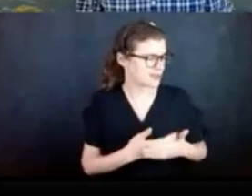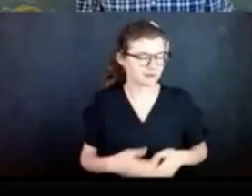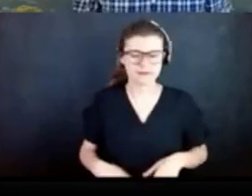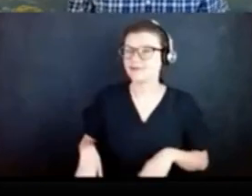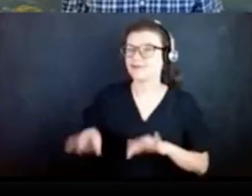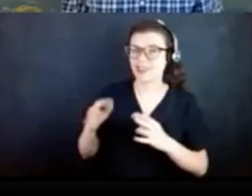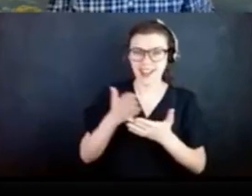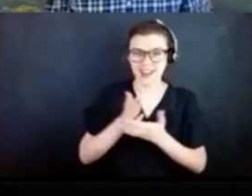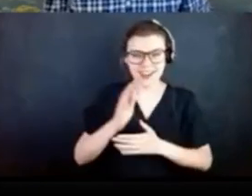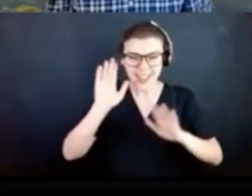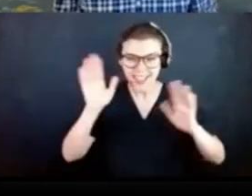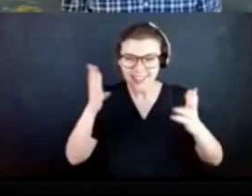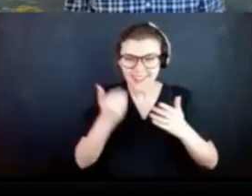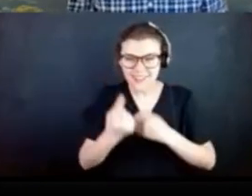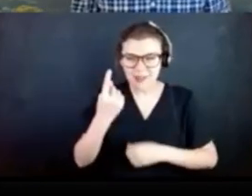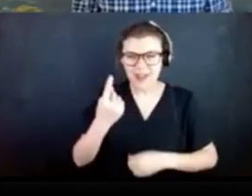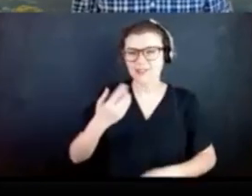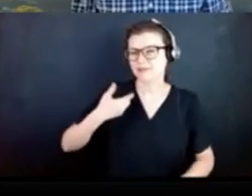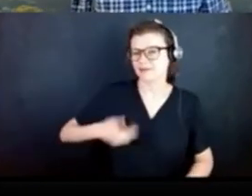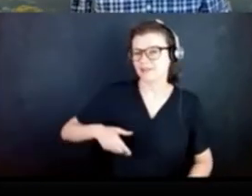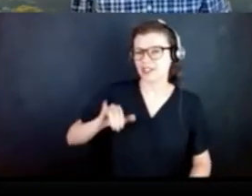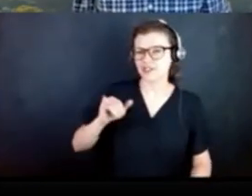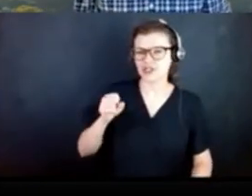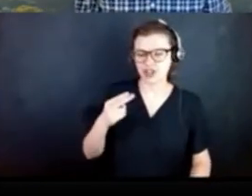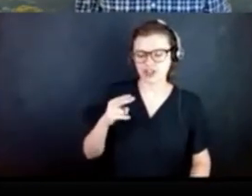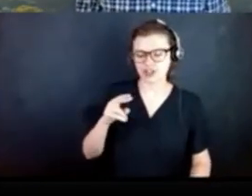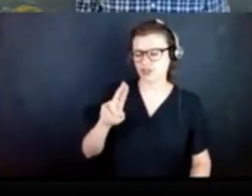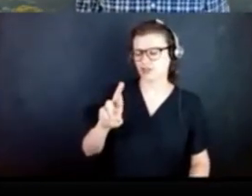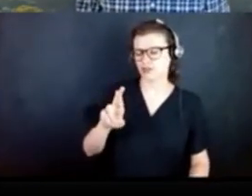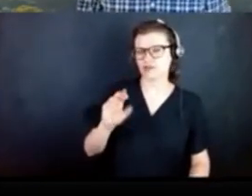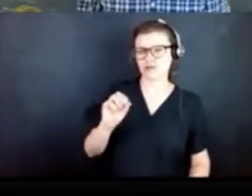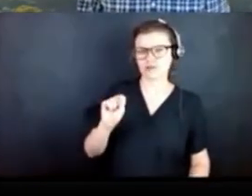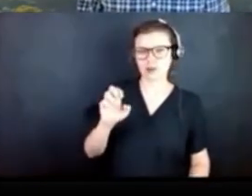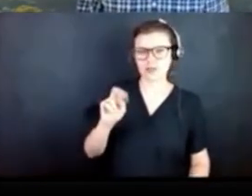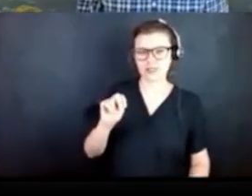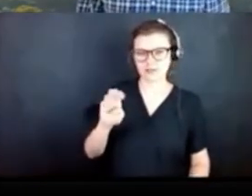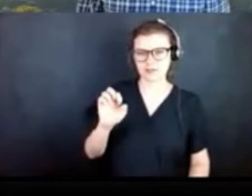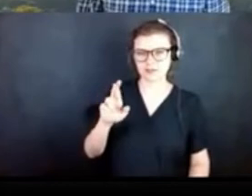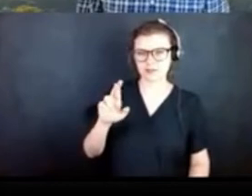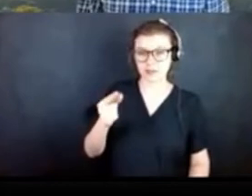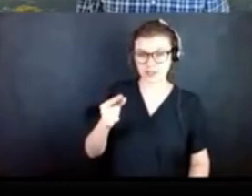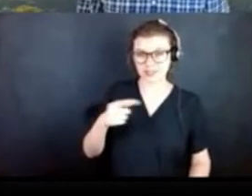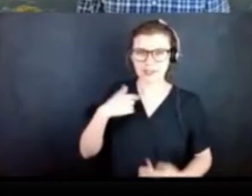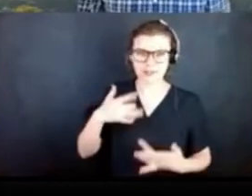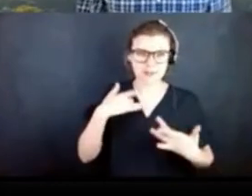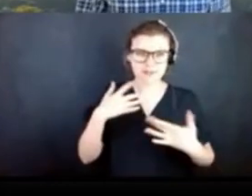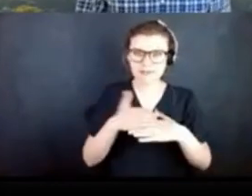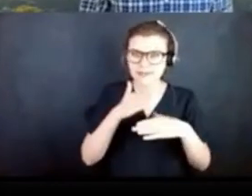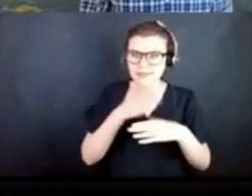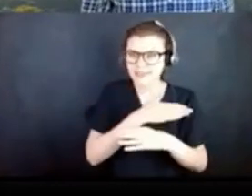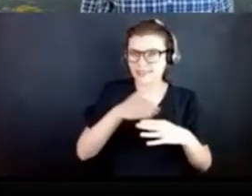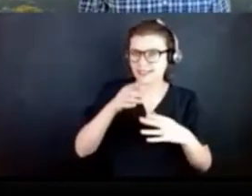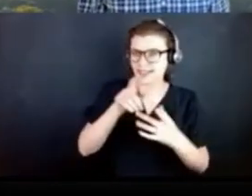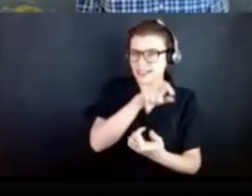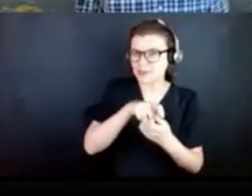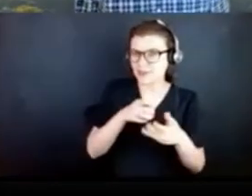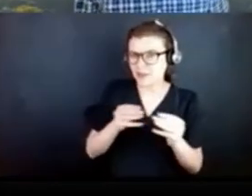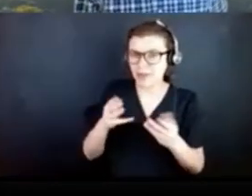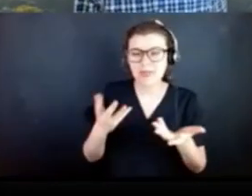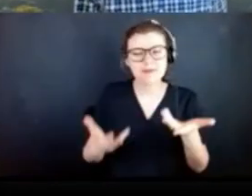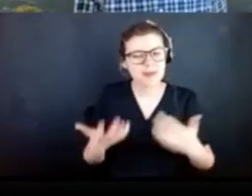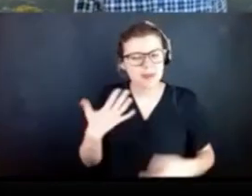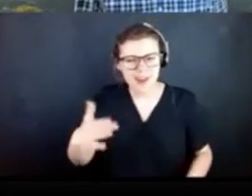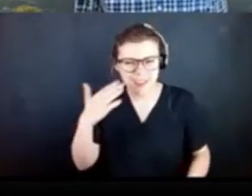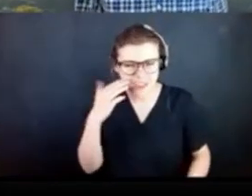Hi, everyone. My name is Josh Rosenberg, and I'm excited to share on a method that you might know about already, you